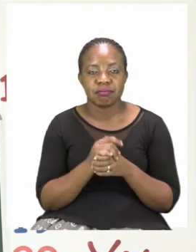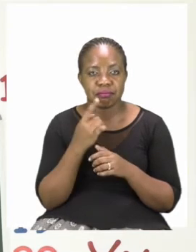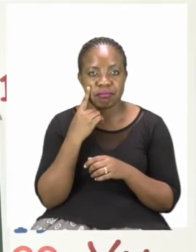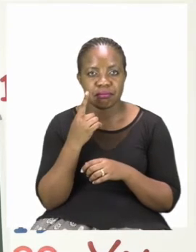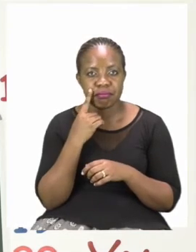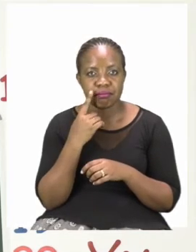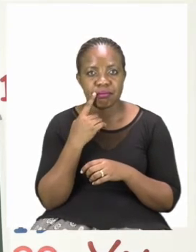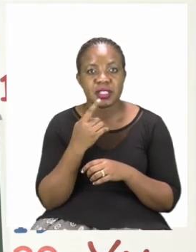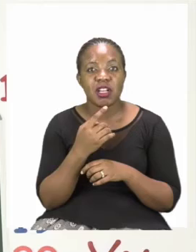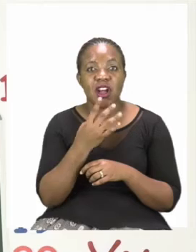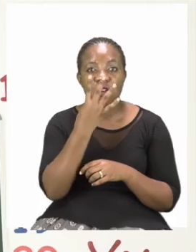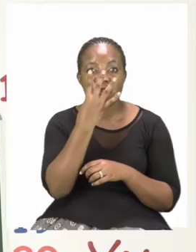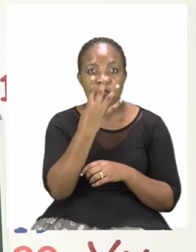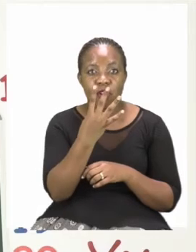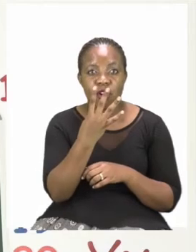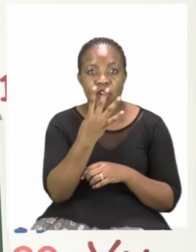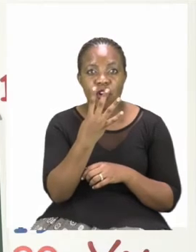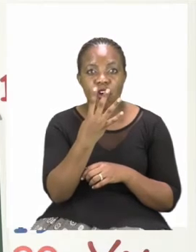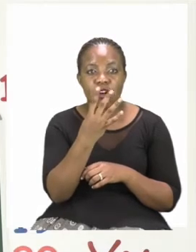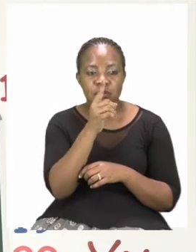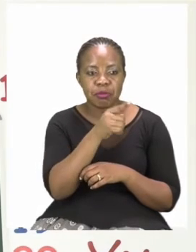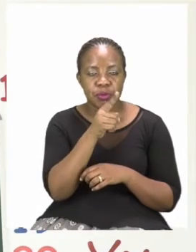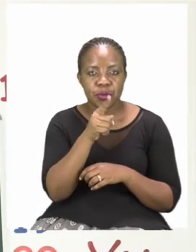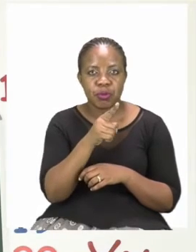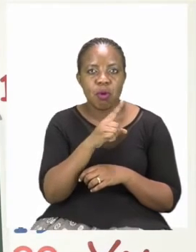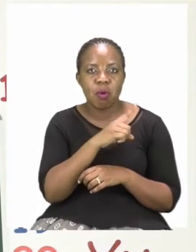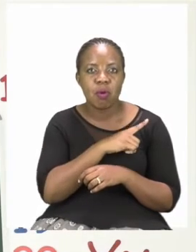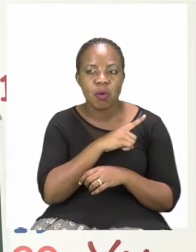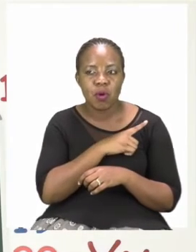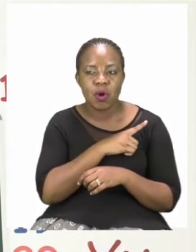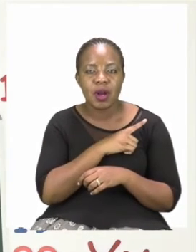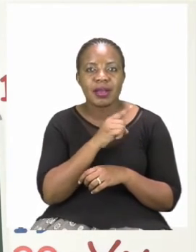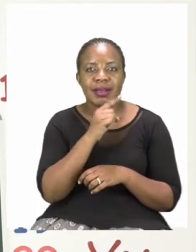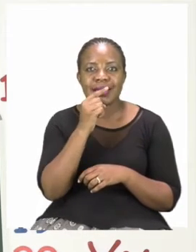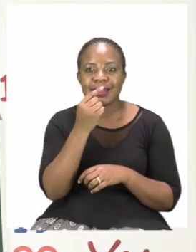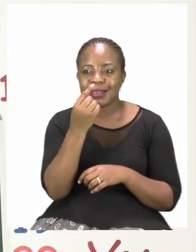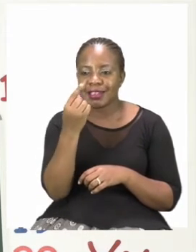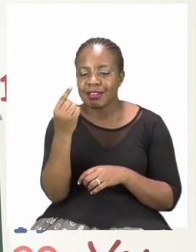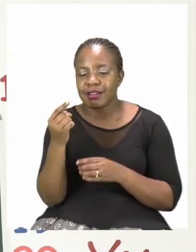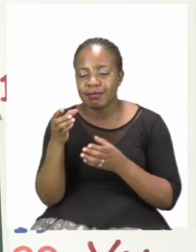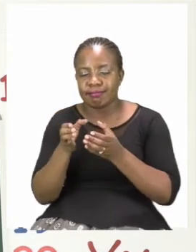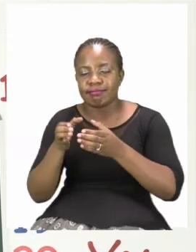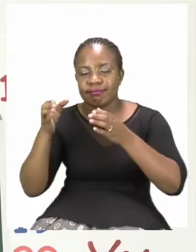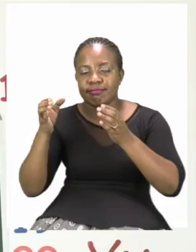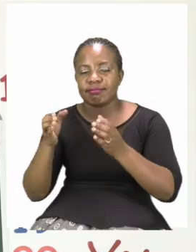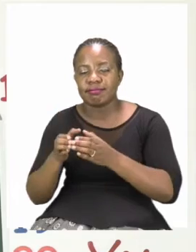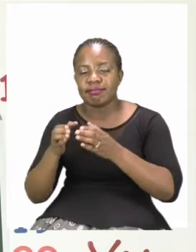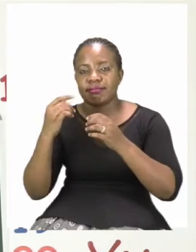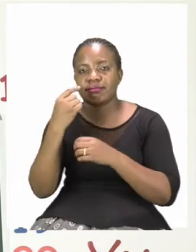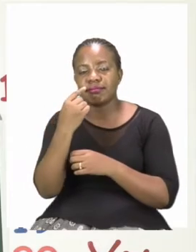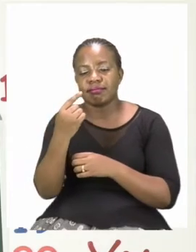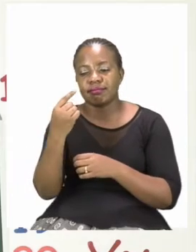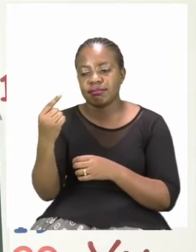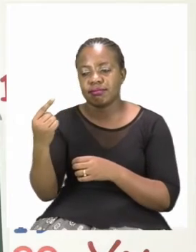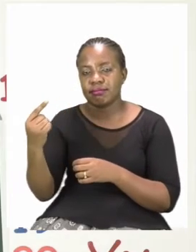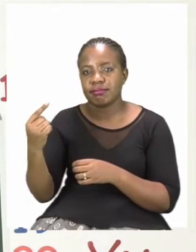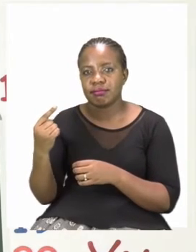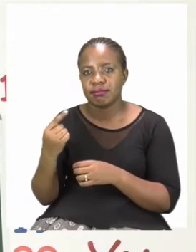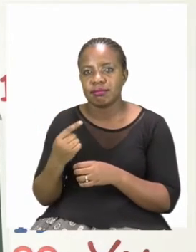he wanted his house made out of straw. The second little